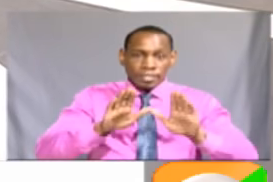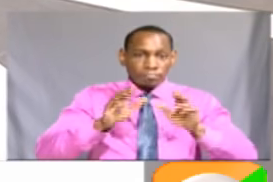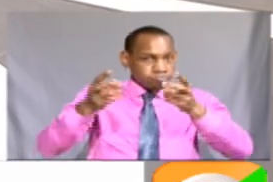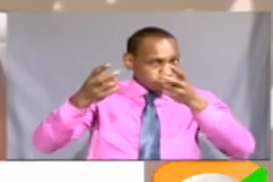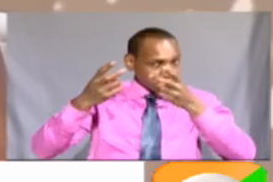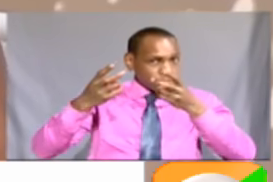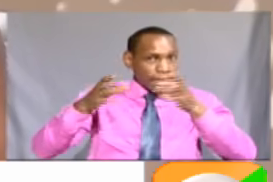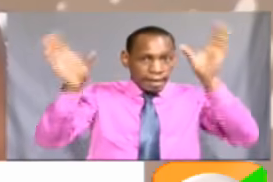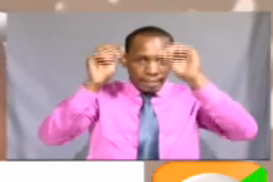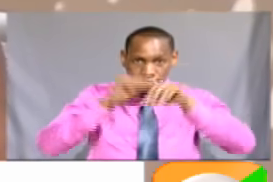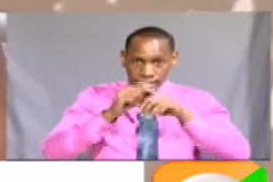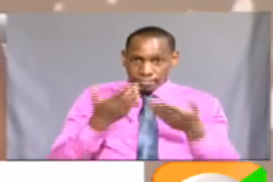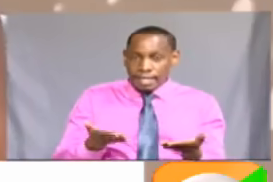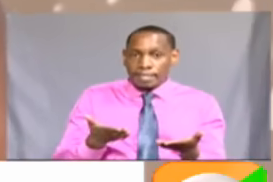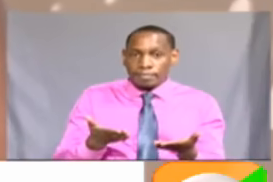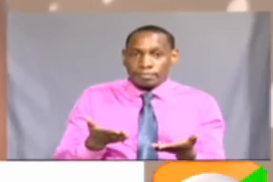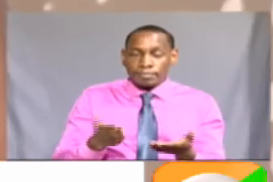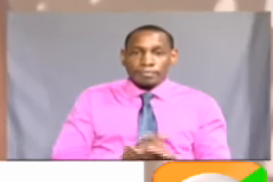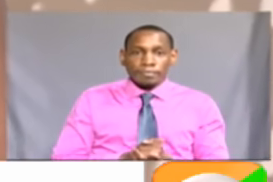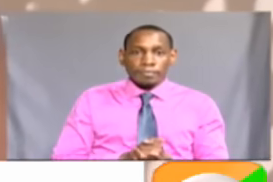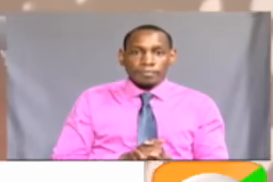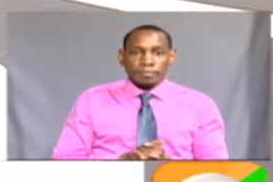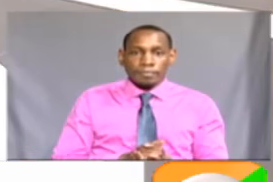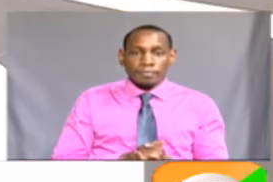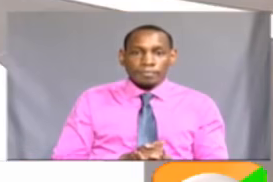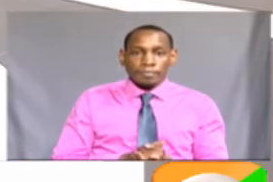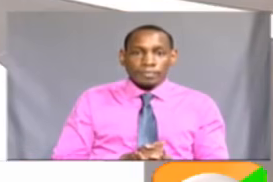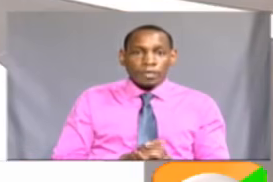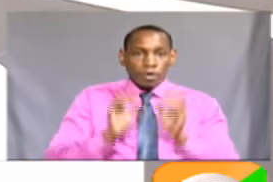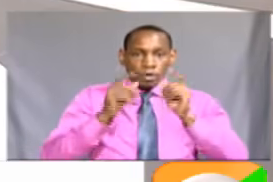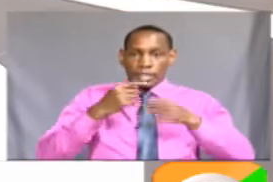from him at this very early stage when we're starting to ask questions. All right, I think we need to move on. Remember, we haven't